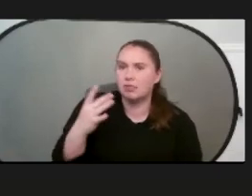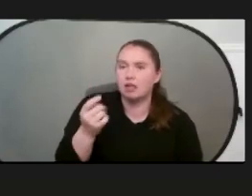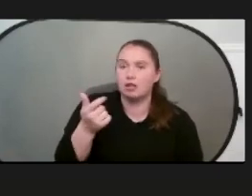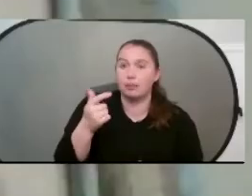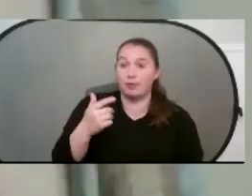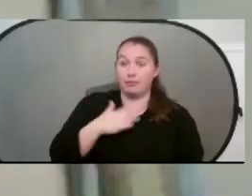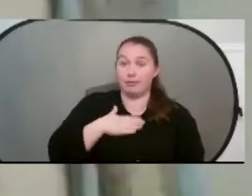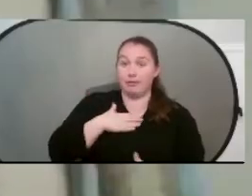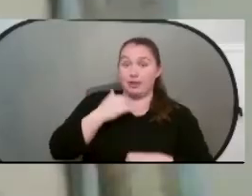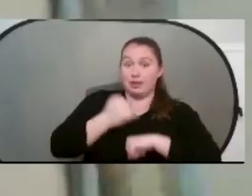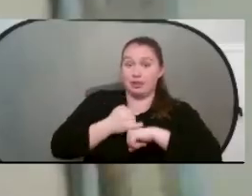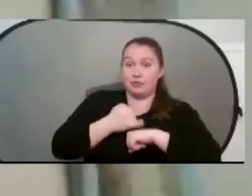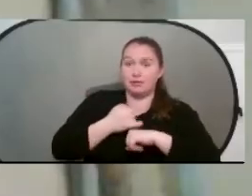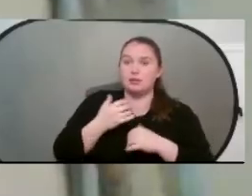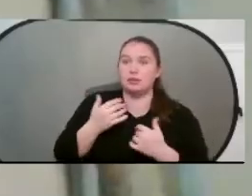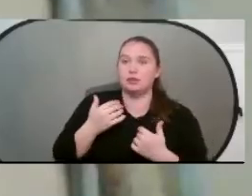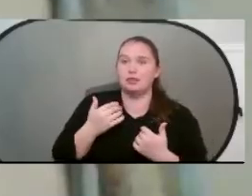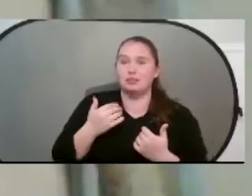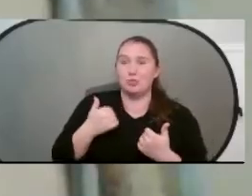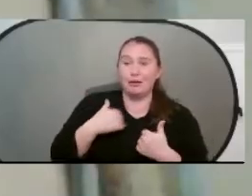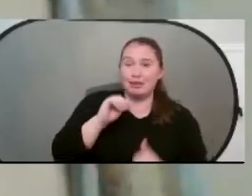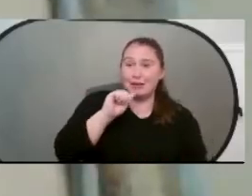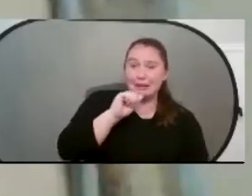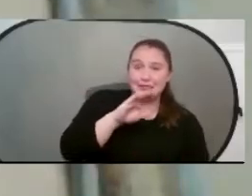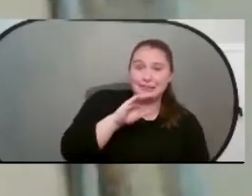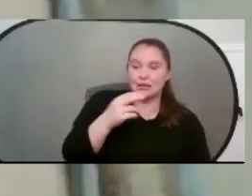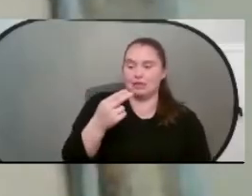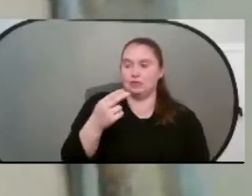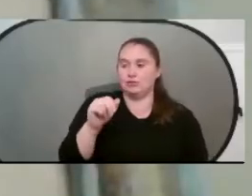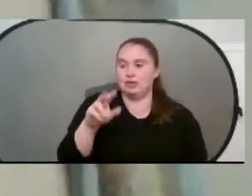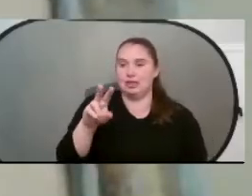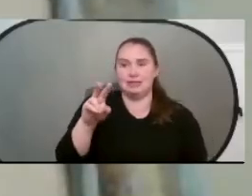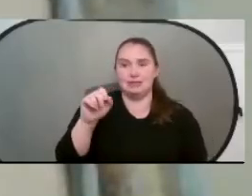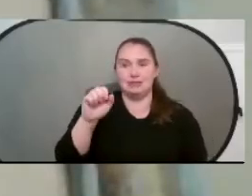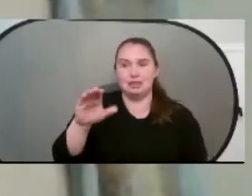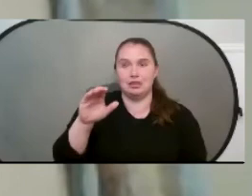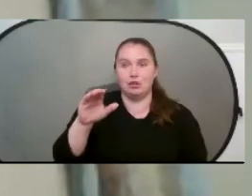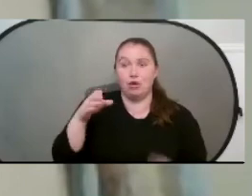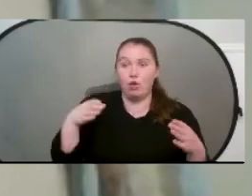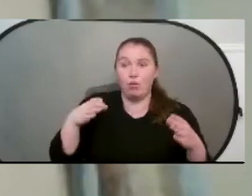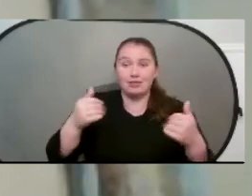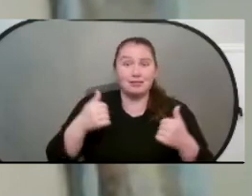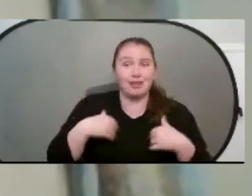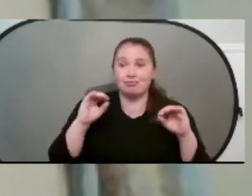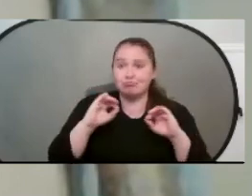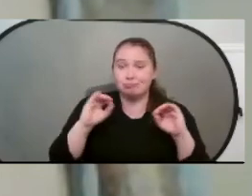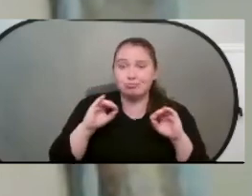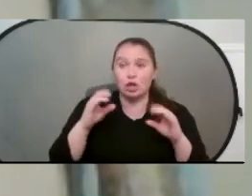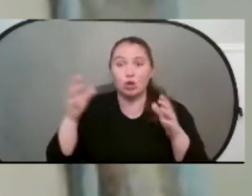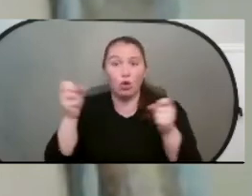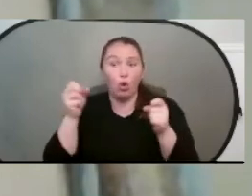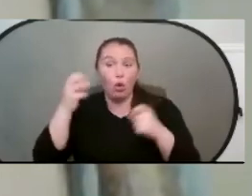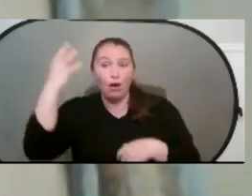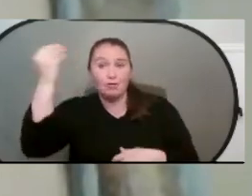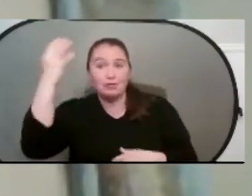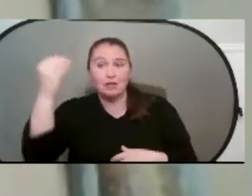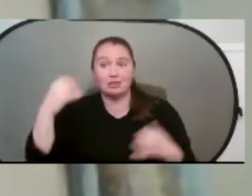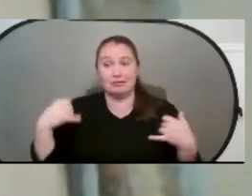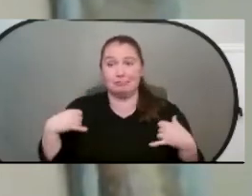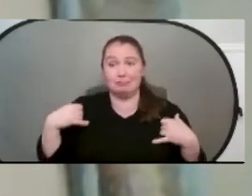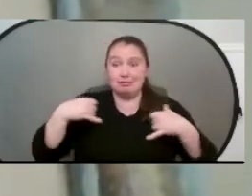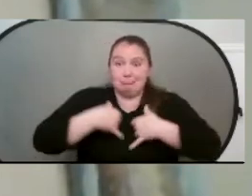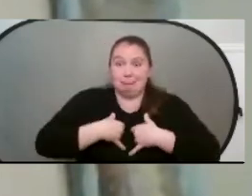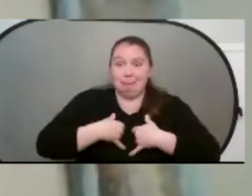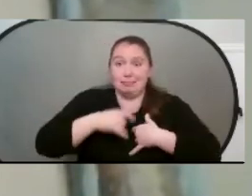campus, we don't have any AC, HVAC in the hallways. When it's cold, our kids have to wear their